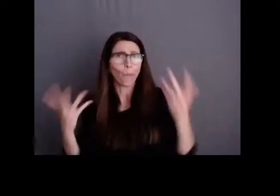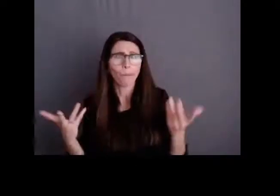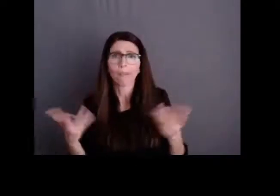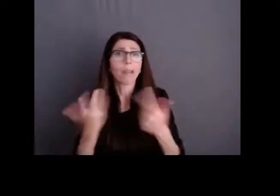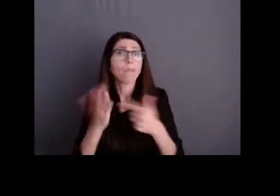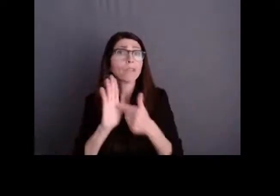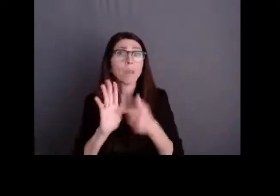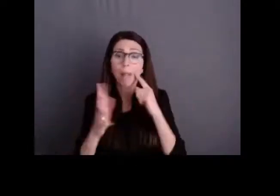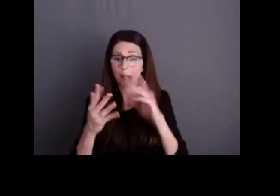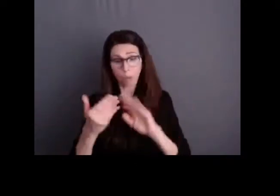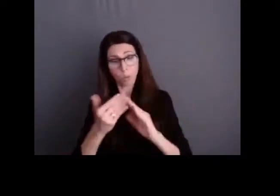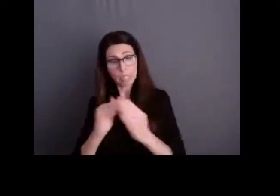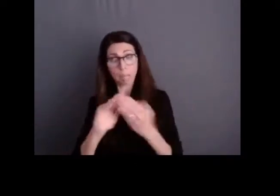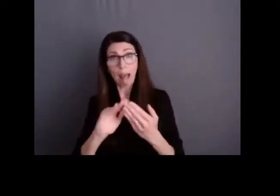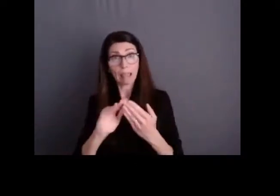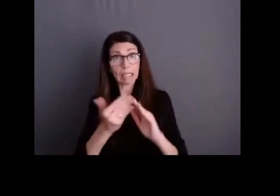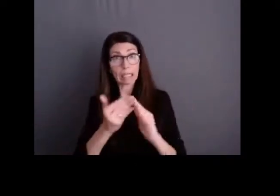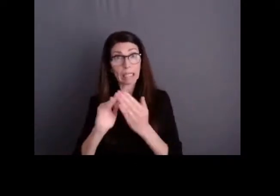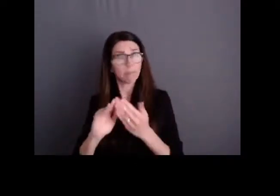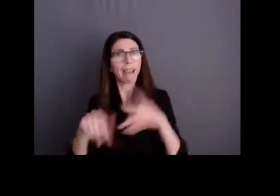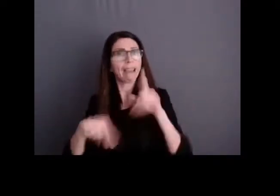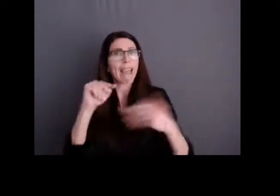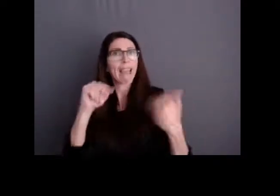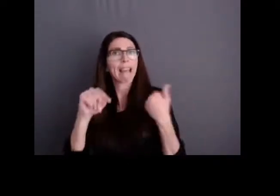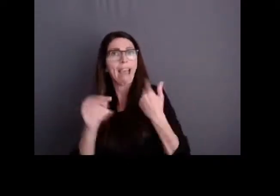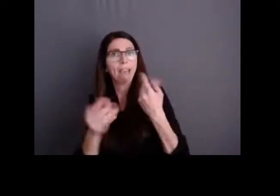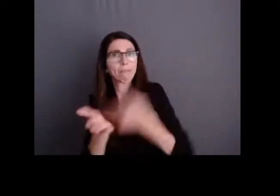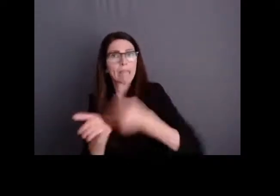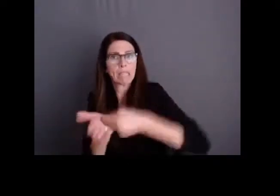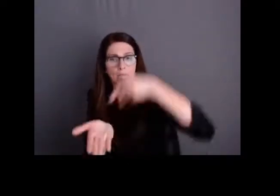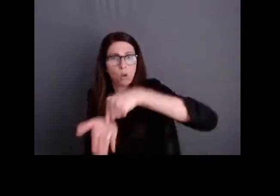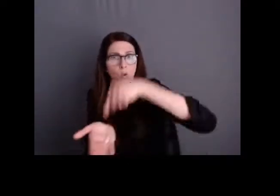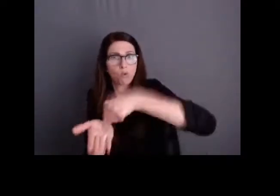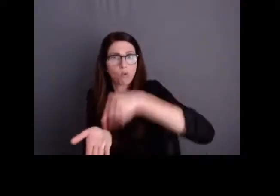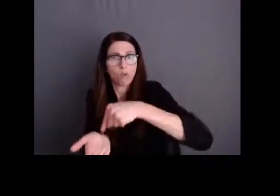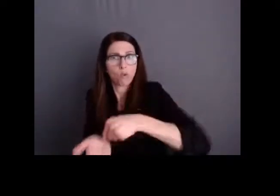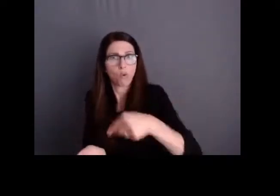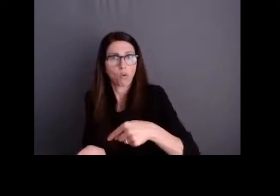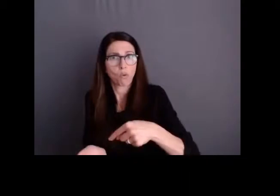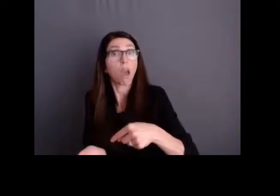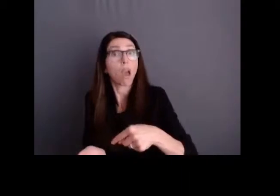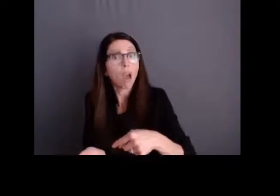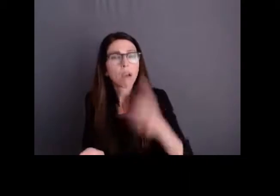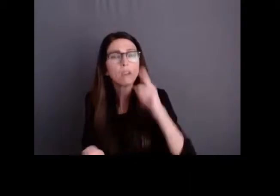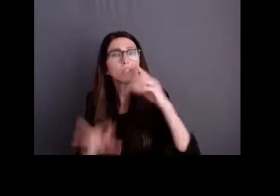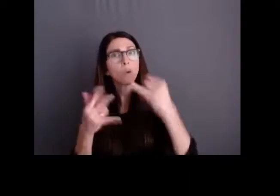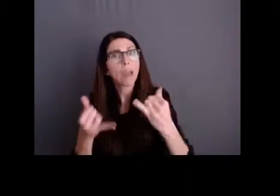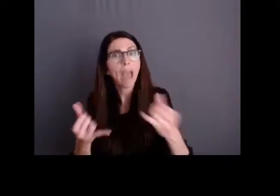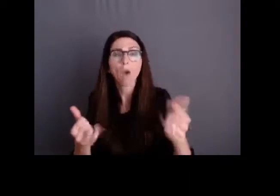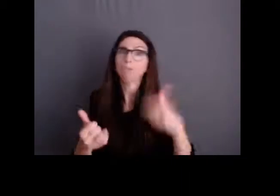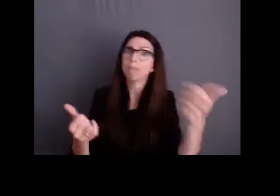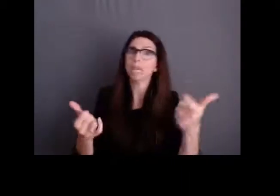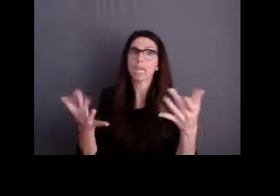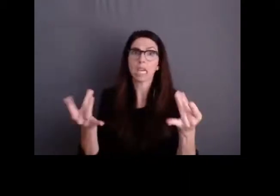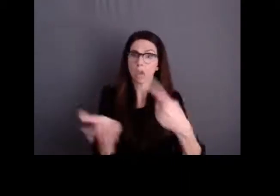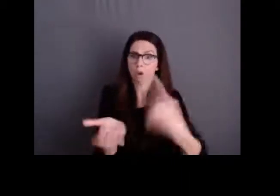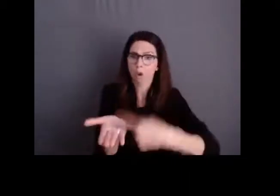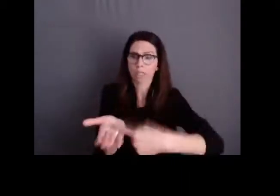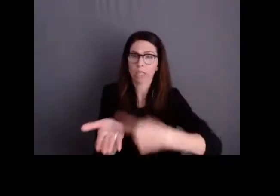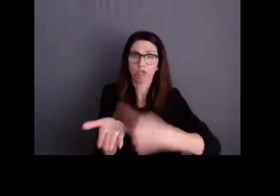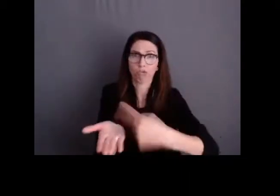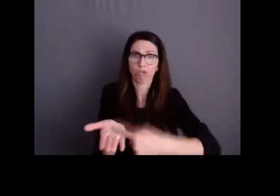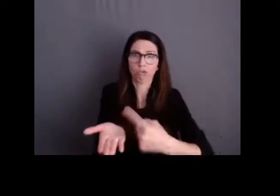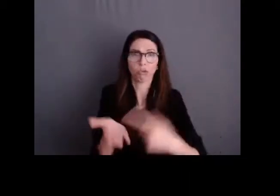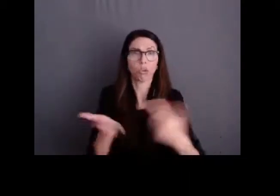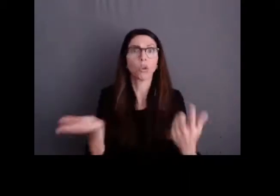have deficits. And so now we're having this huge conversation on who's going to pay this bill, which nobody,